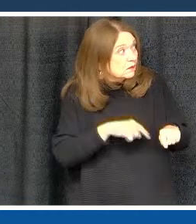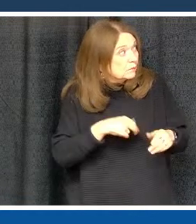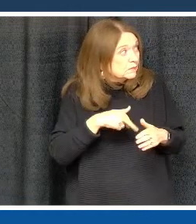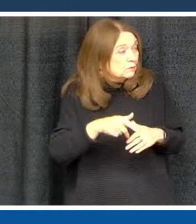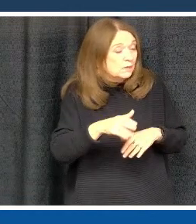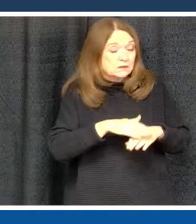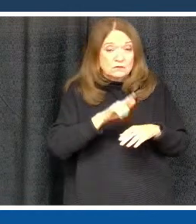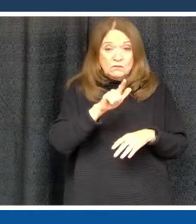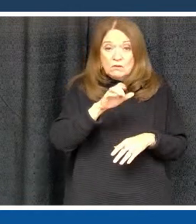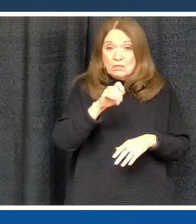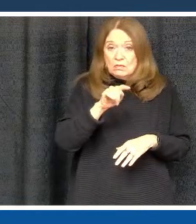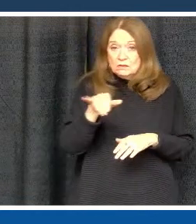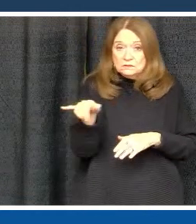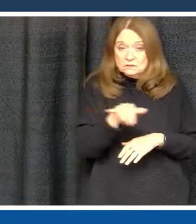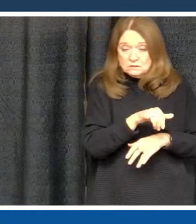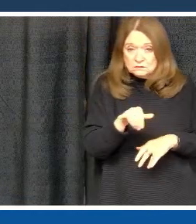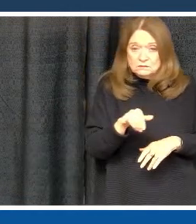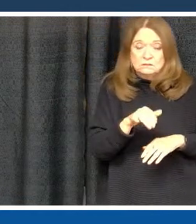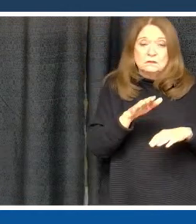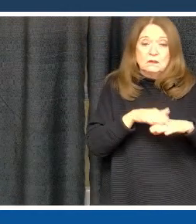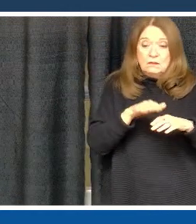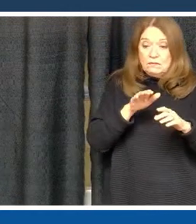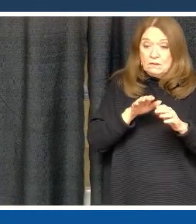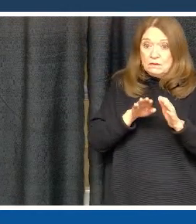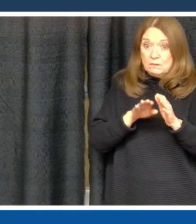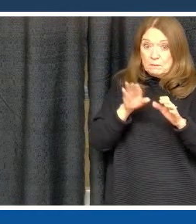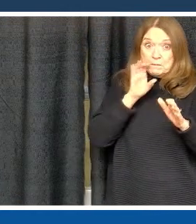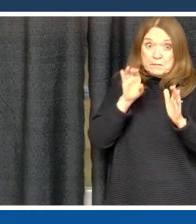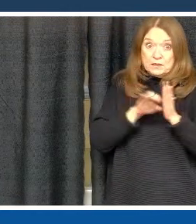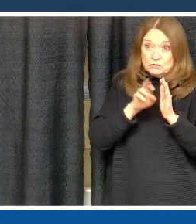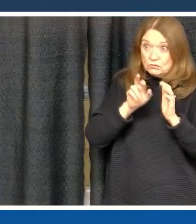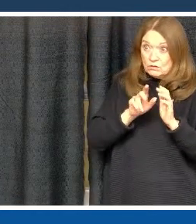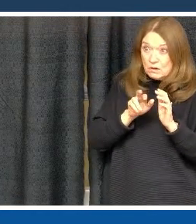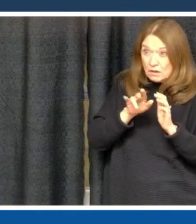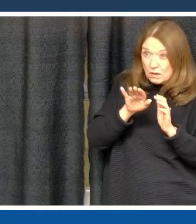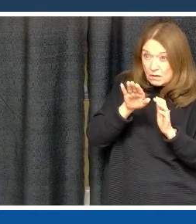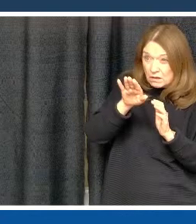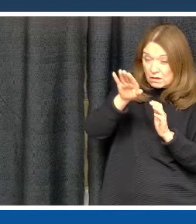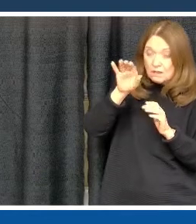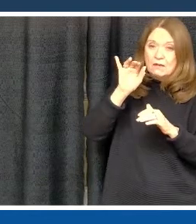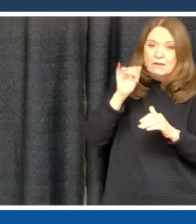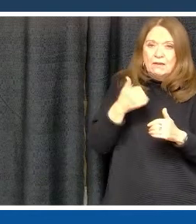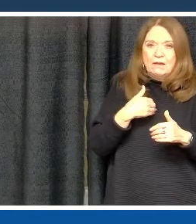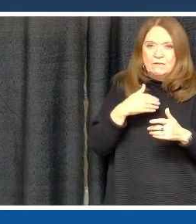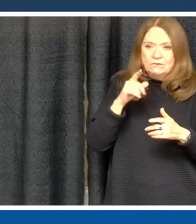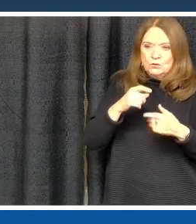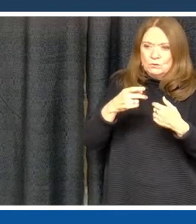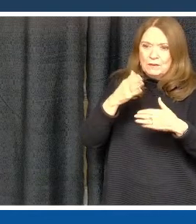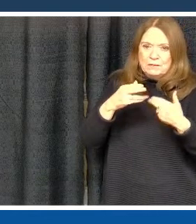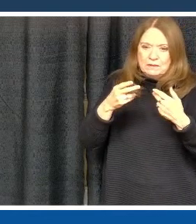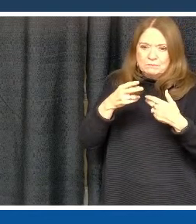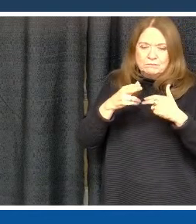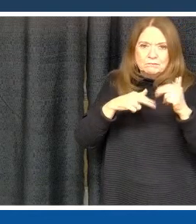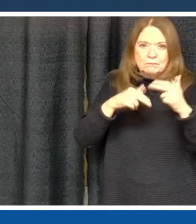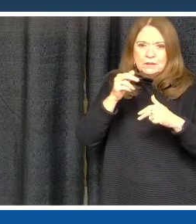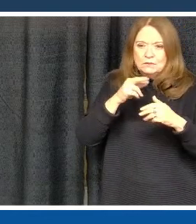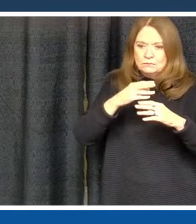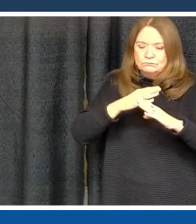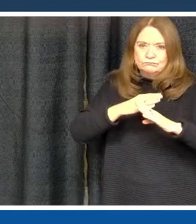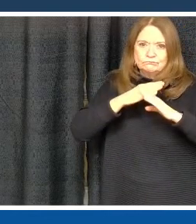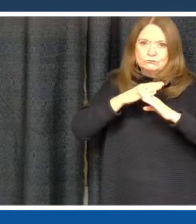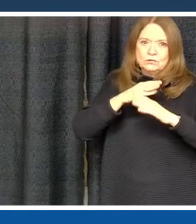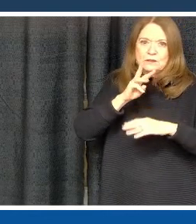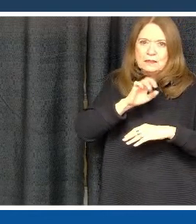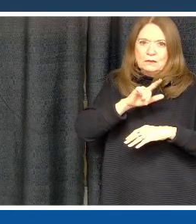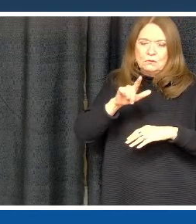that are like this. On the uphill picture in the top right, you're going to have the potential of a retaining wall that now costs hundreds or thousands